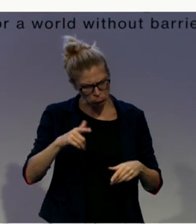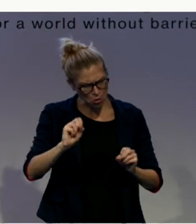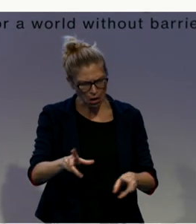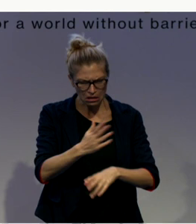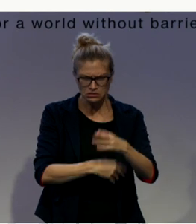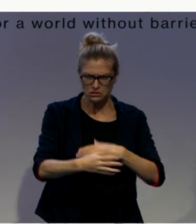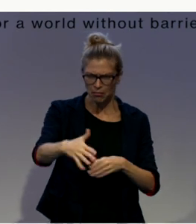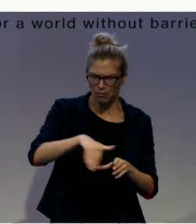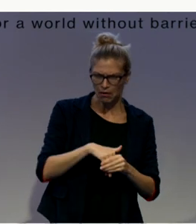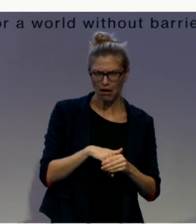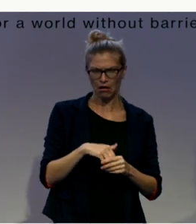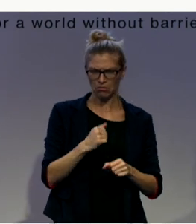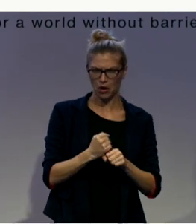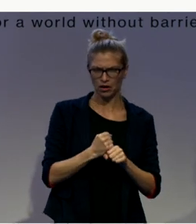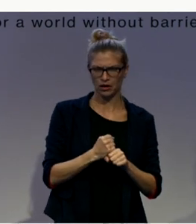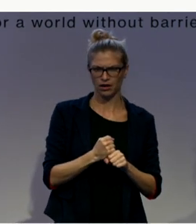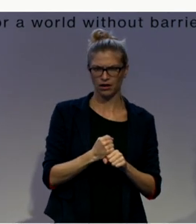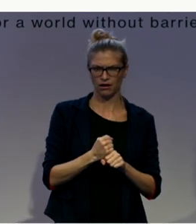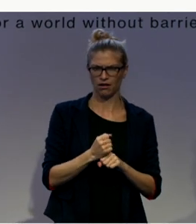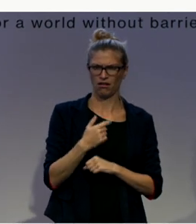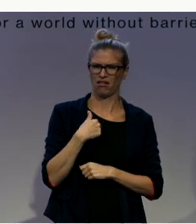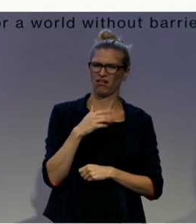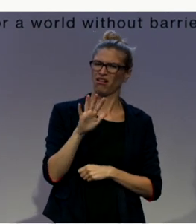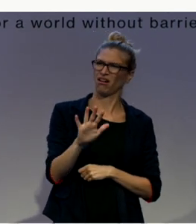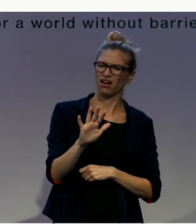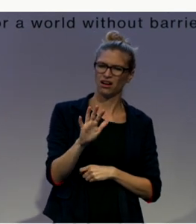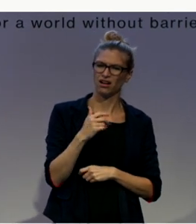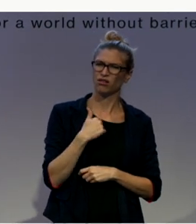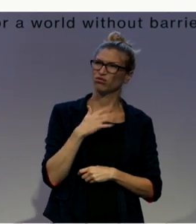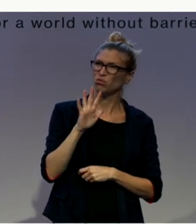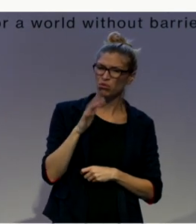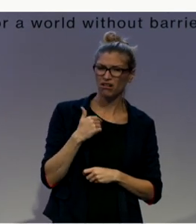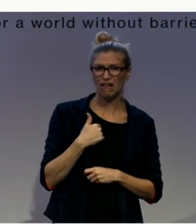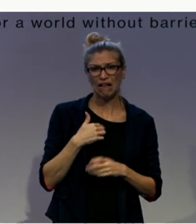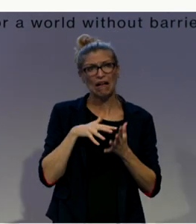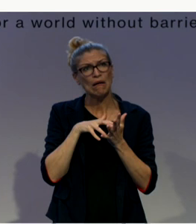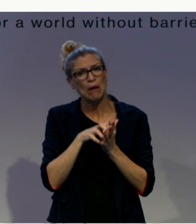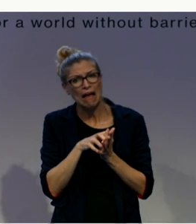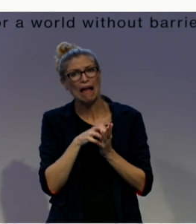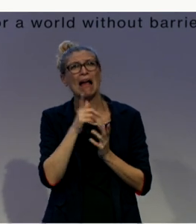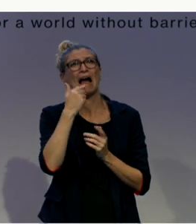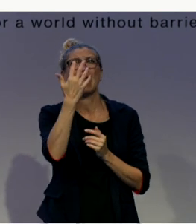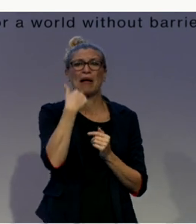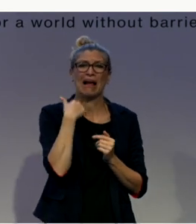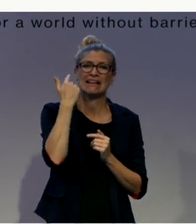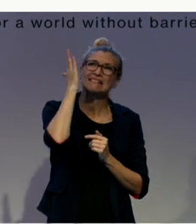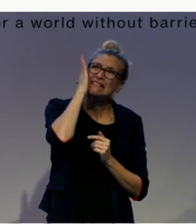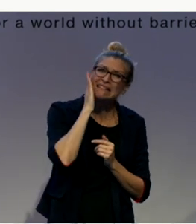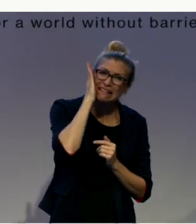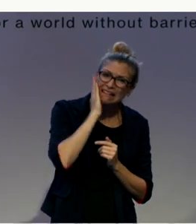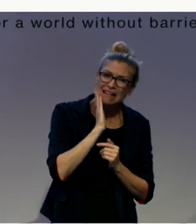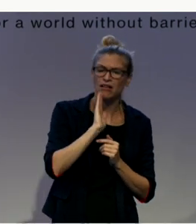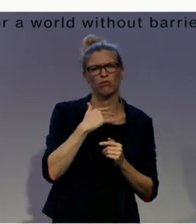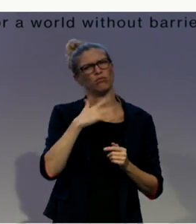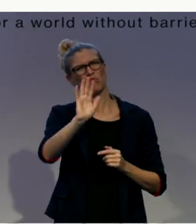him, I don't go weak. I don't like, okay, please, you are going to do us a favor. I don't do this. I tell